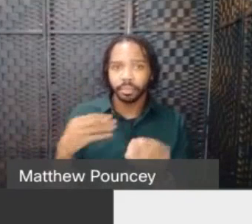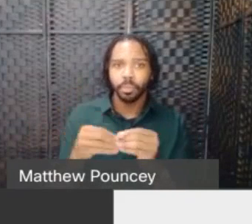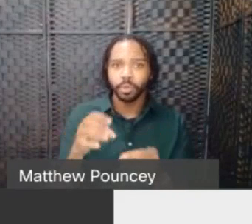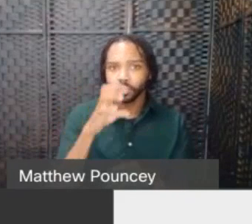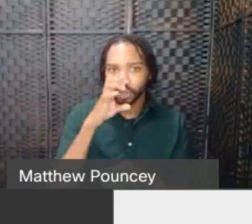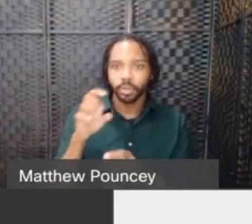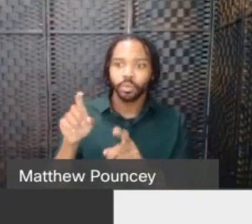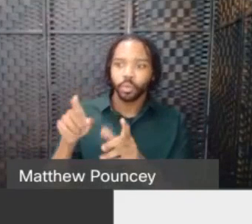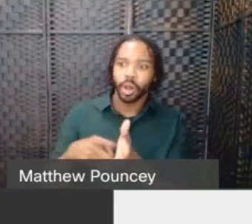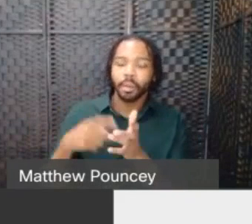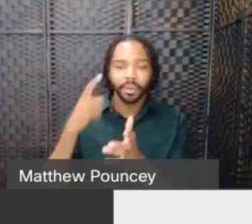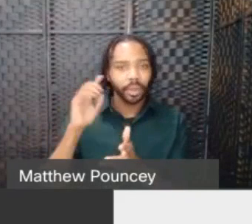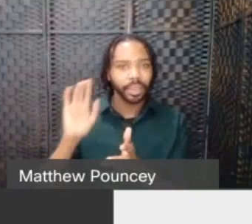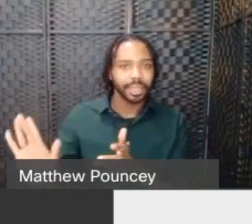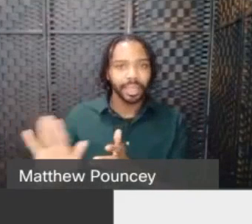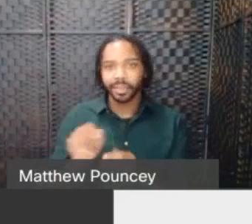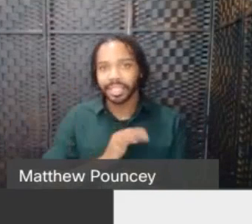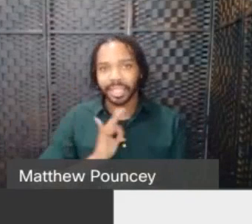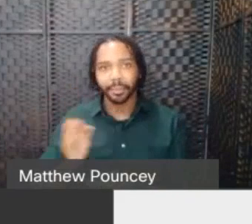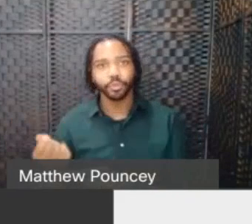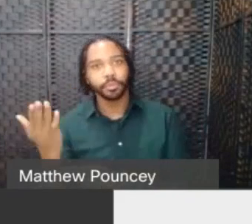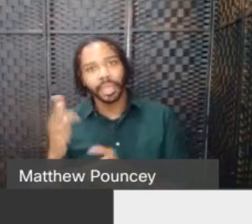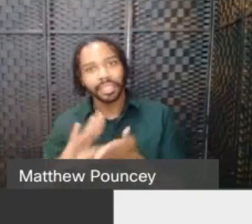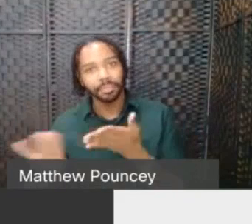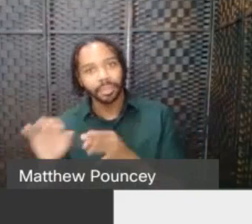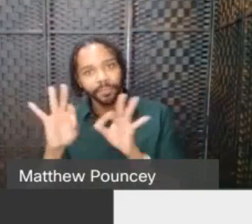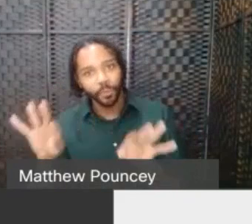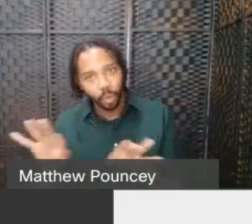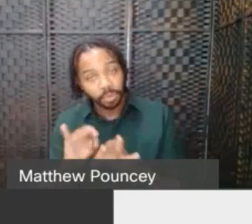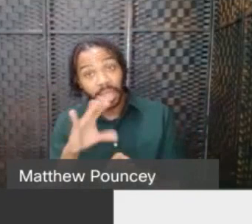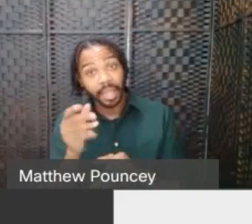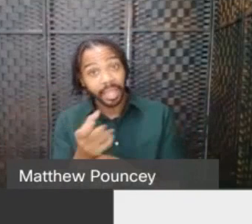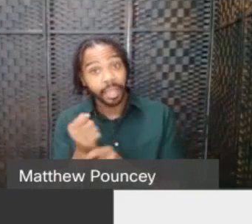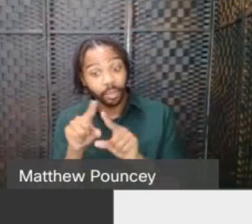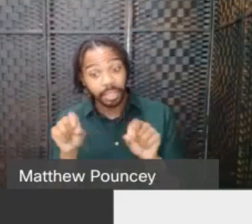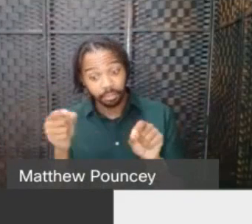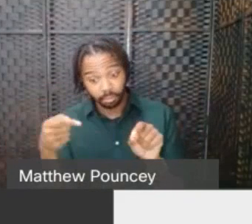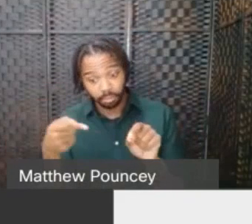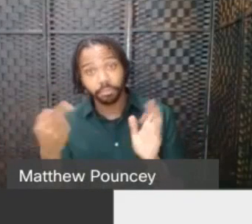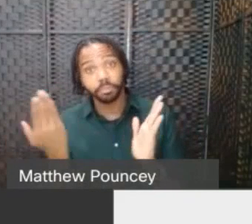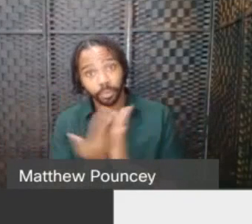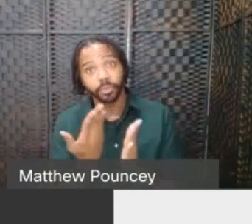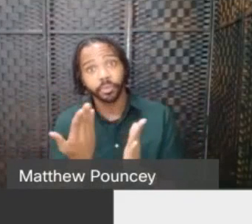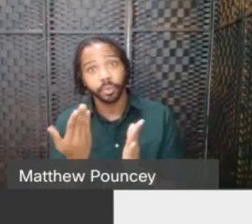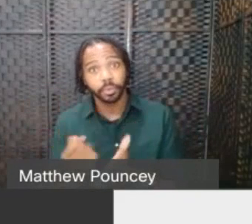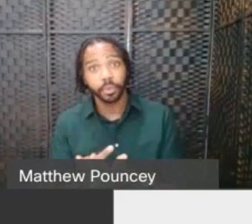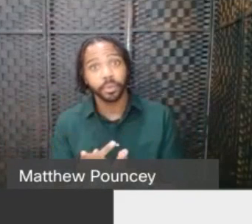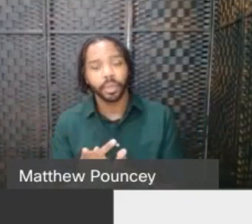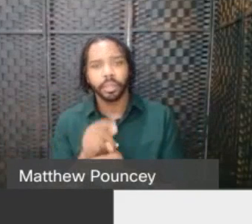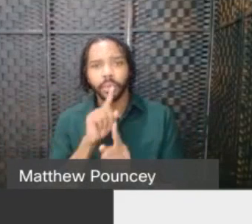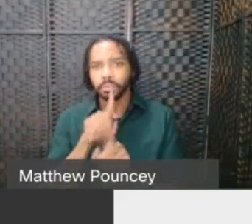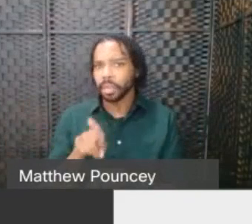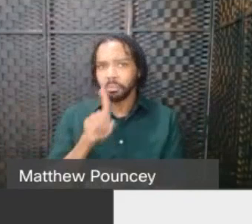requirements to have their staff submit exemption forms and receipt of approval, the responses don't go directly to the